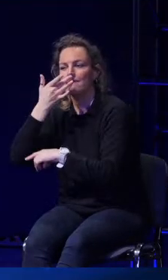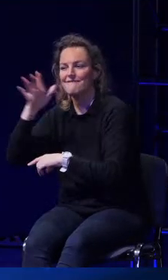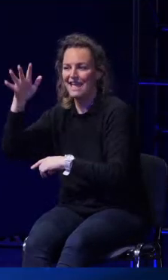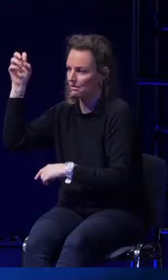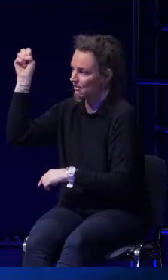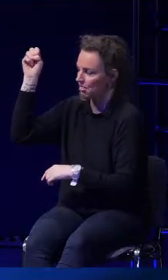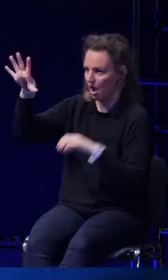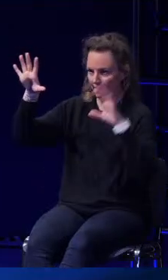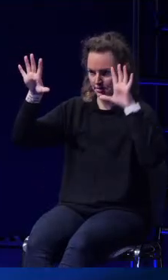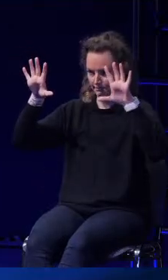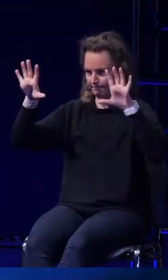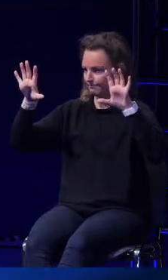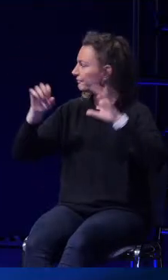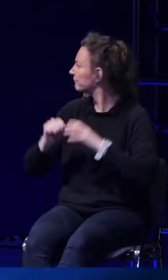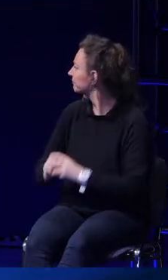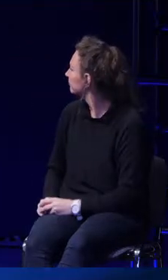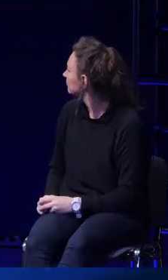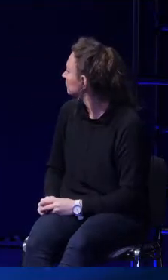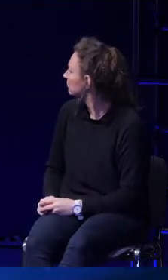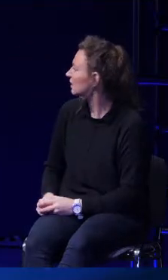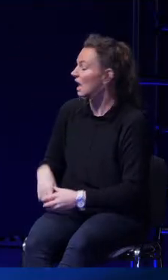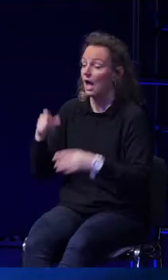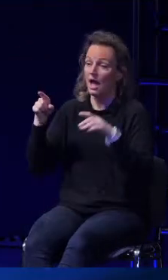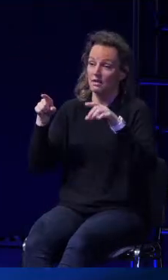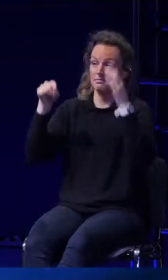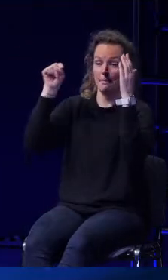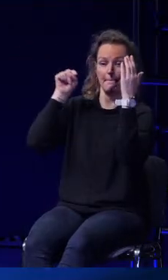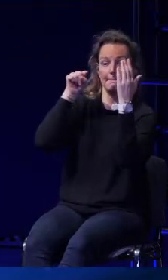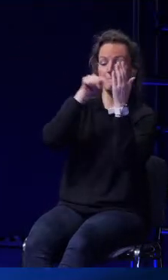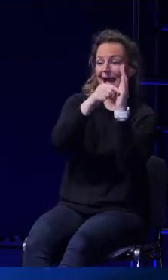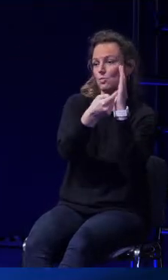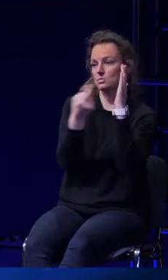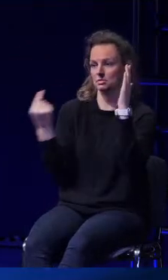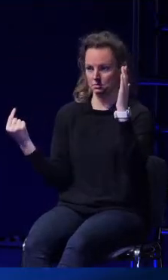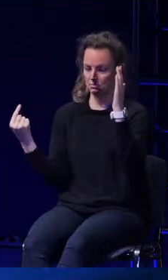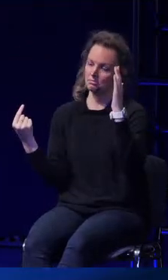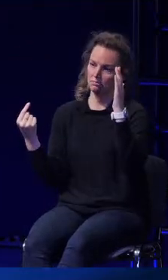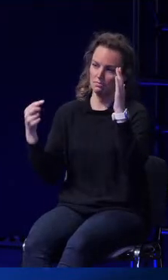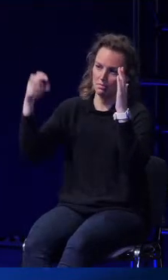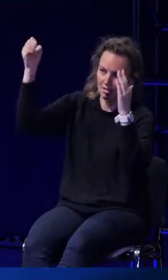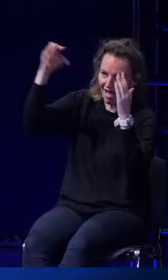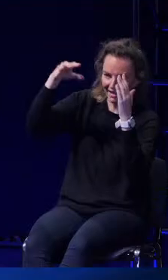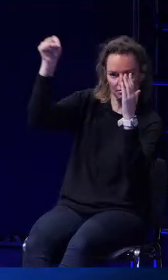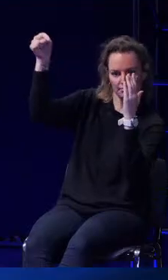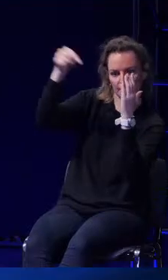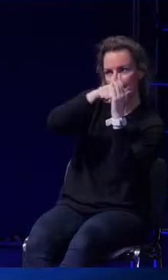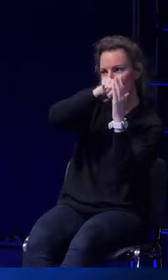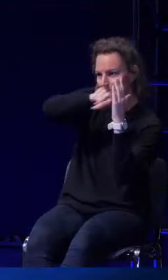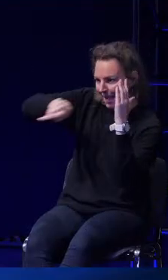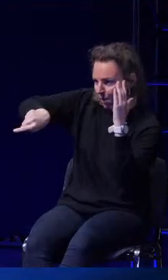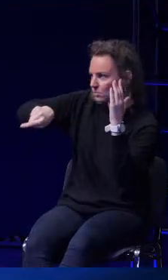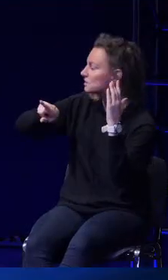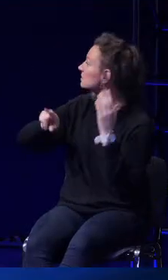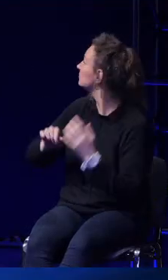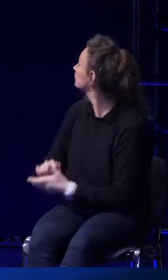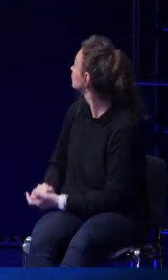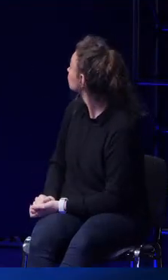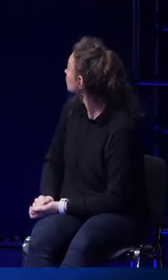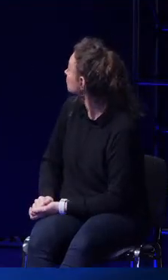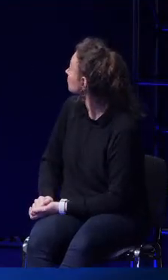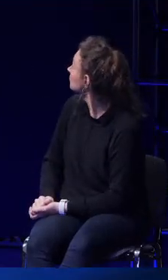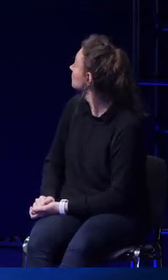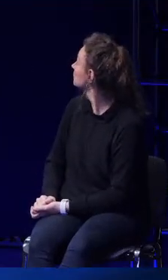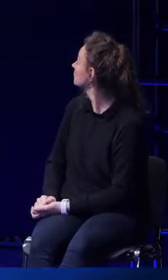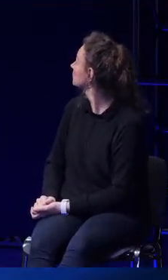of a huge bounce or light emitting or just a garage door that was open in this case,